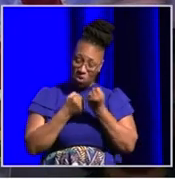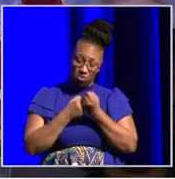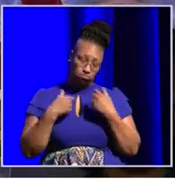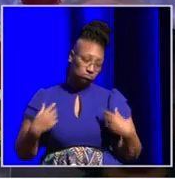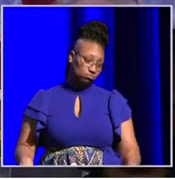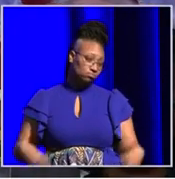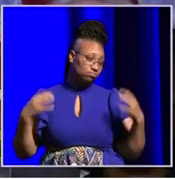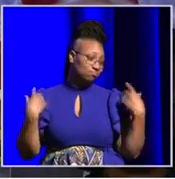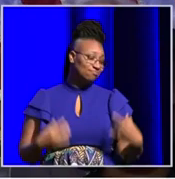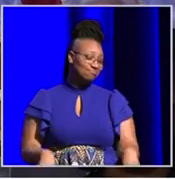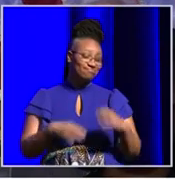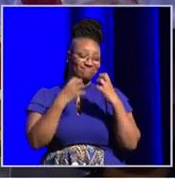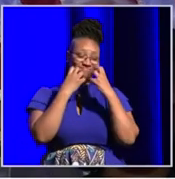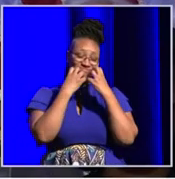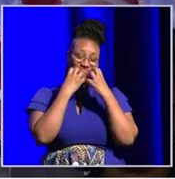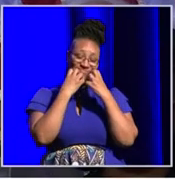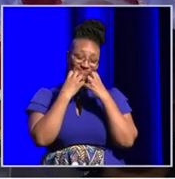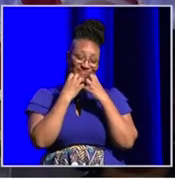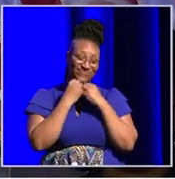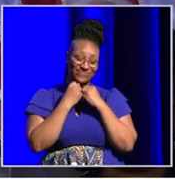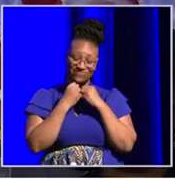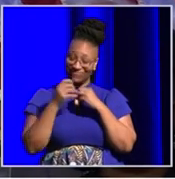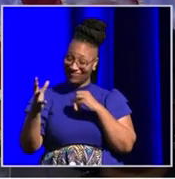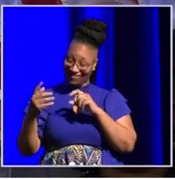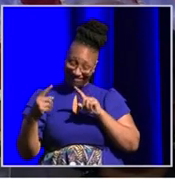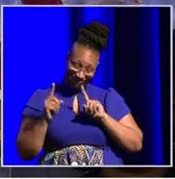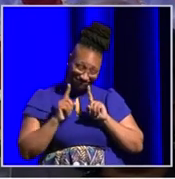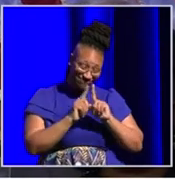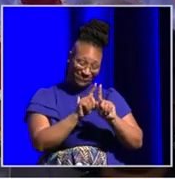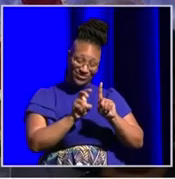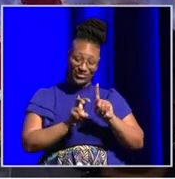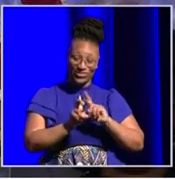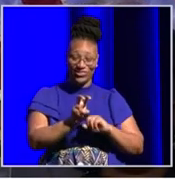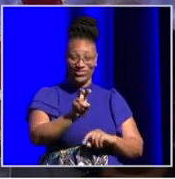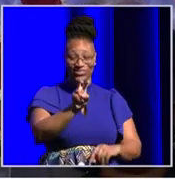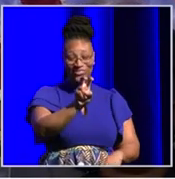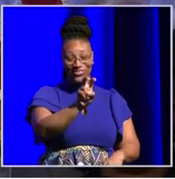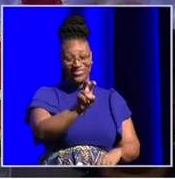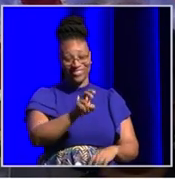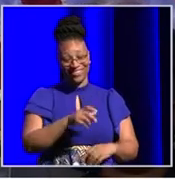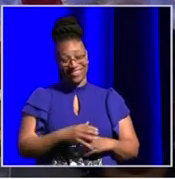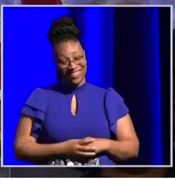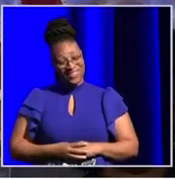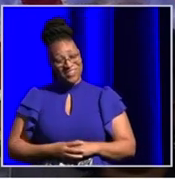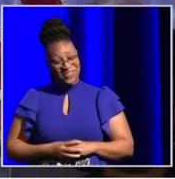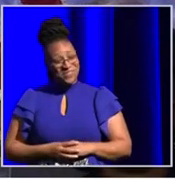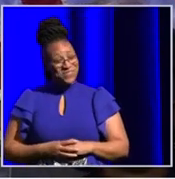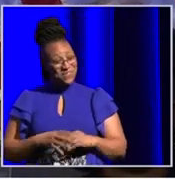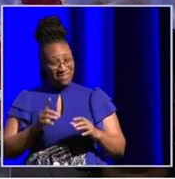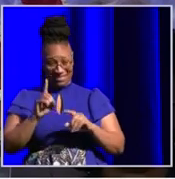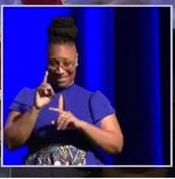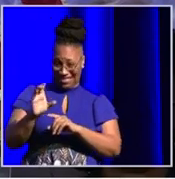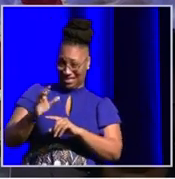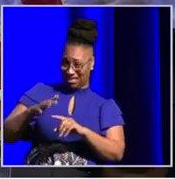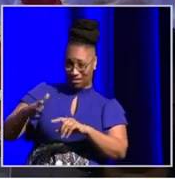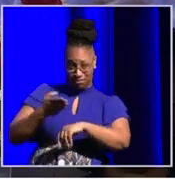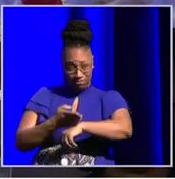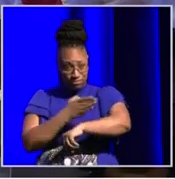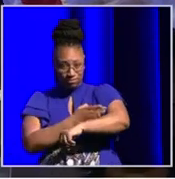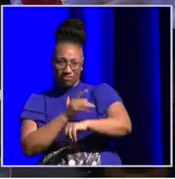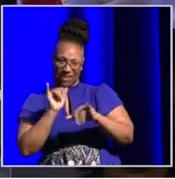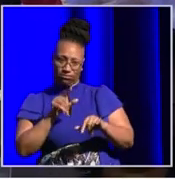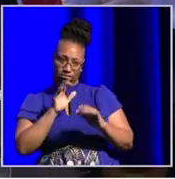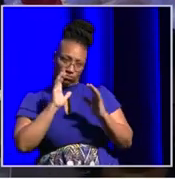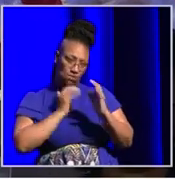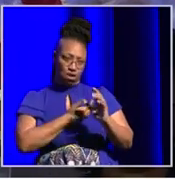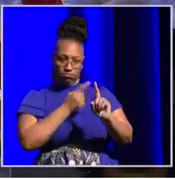journey. Today calls for a renewed commitment to making our city an even greater place to live, work, and raise a family. In